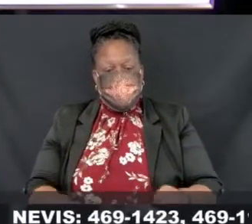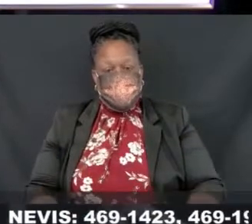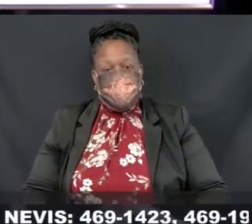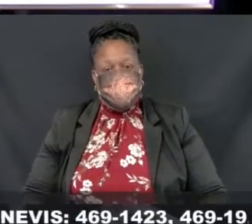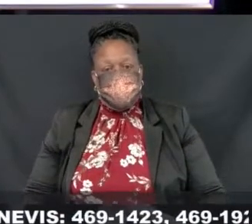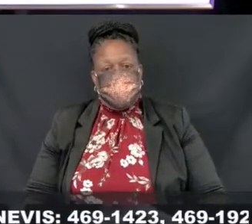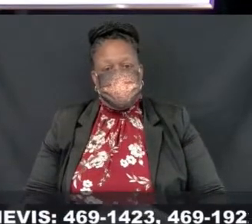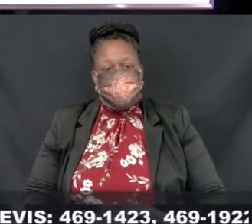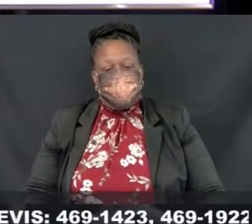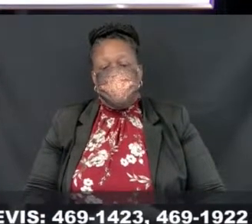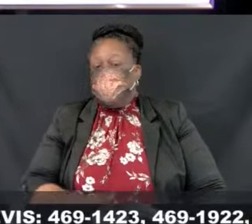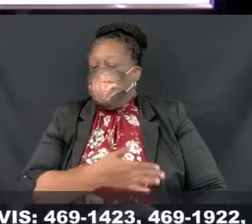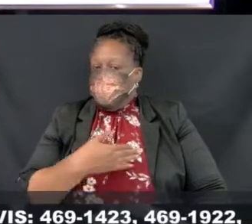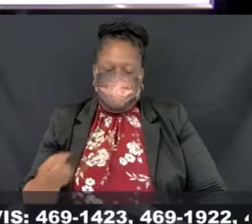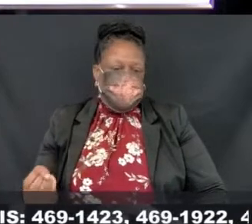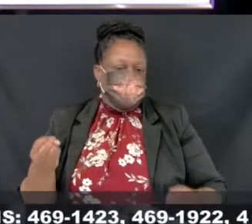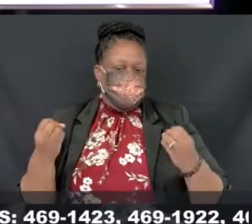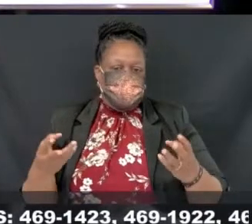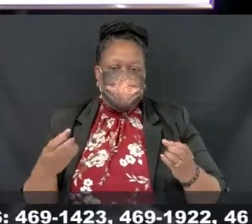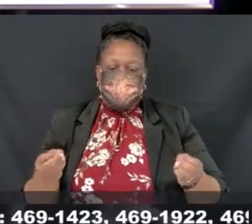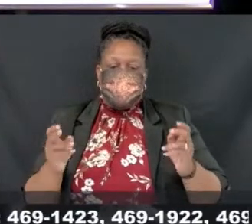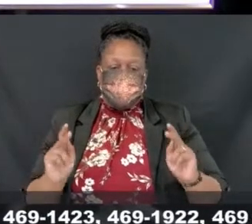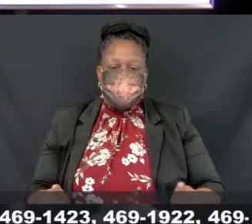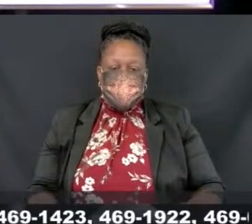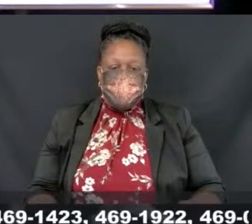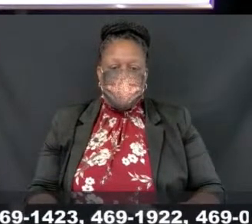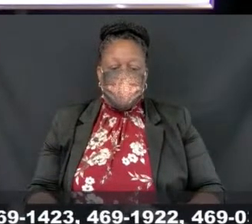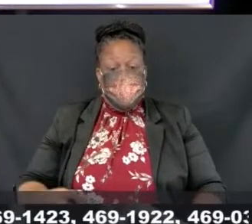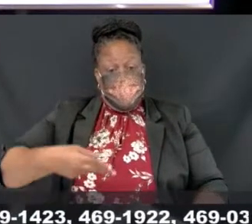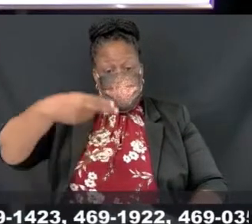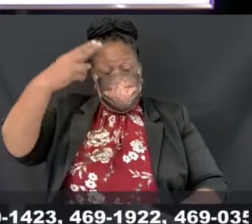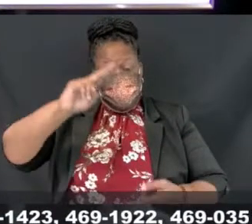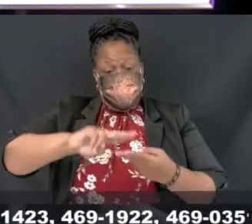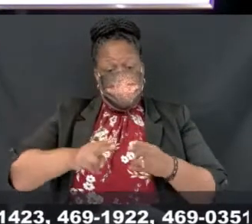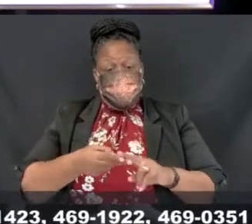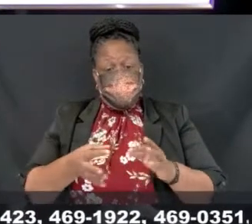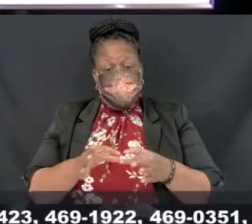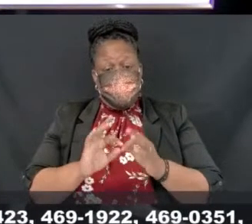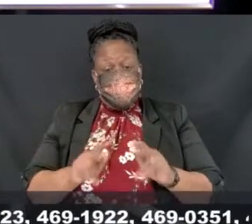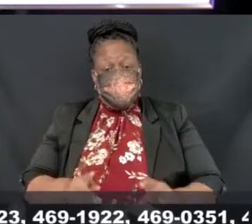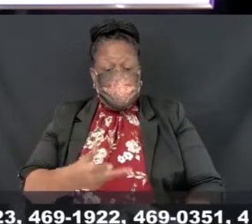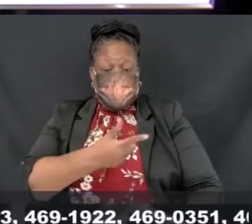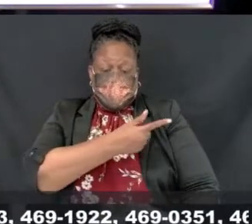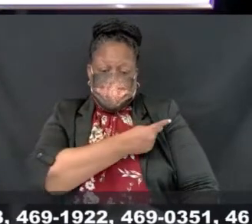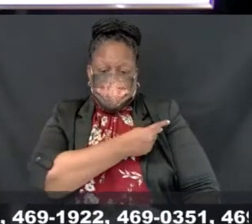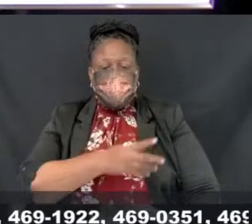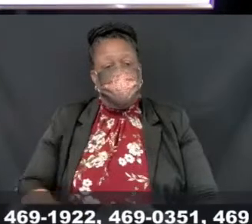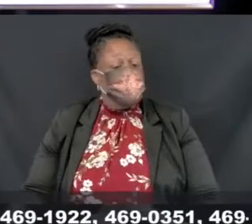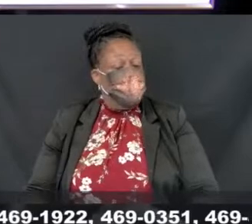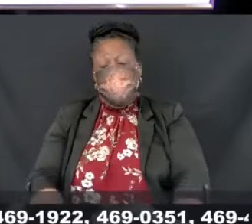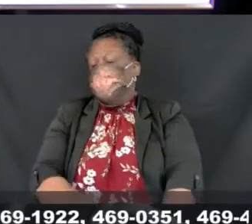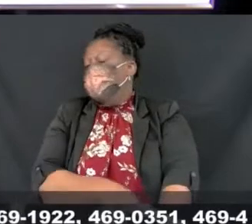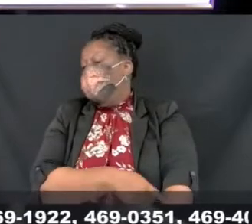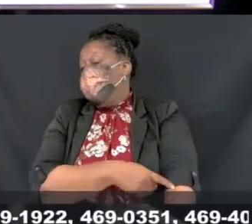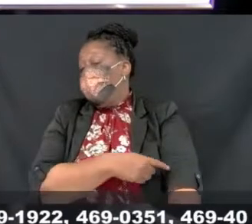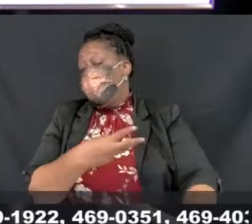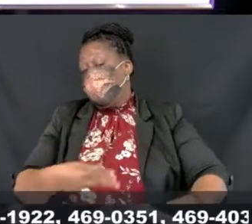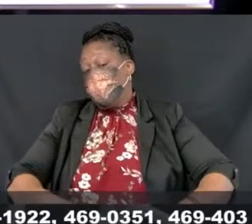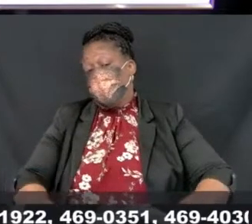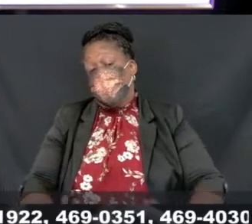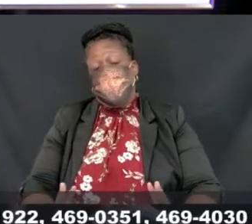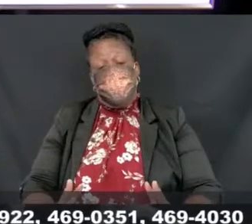without a government-imposed mandate. We have come a long way over the last 2 years from border closures,